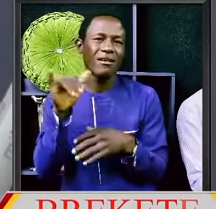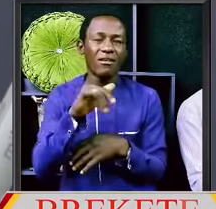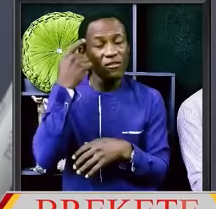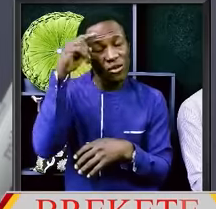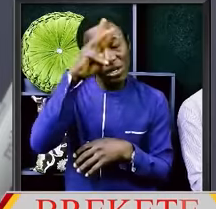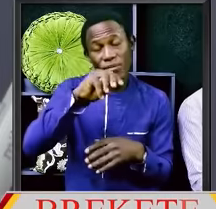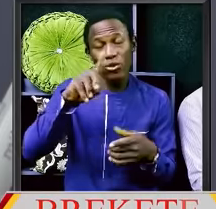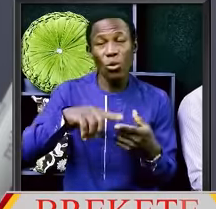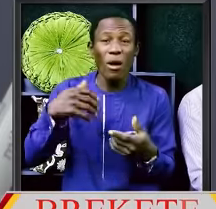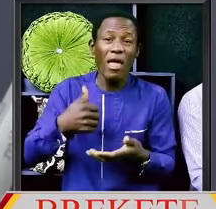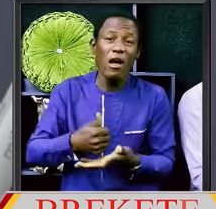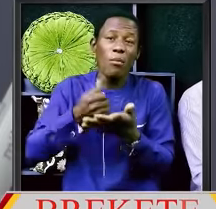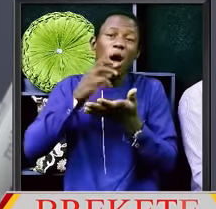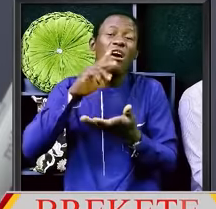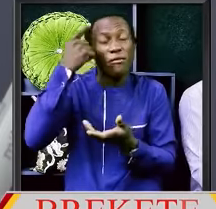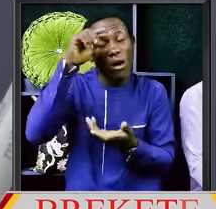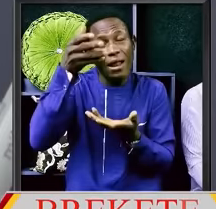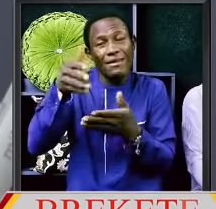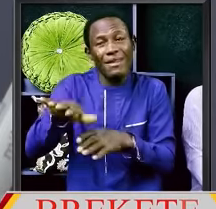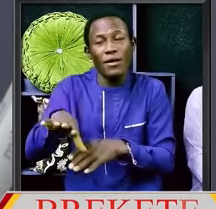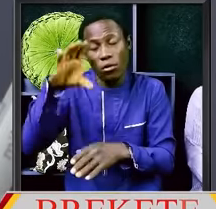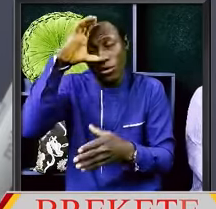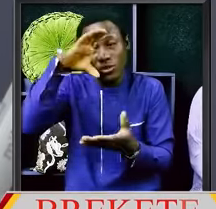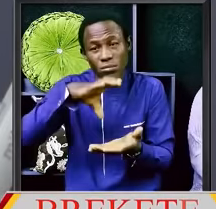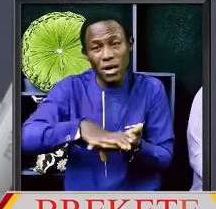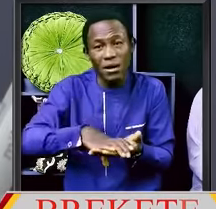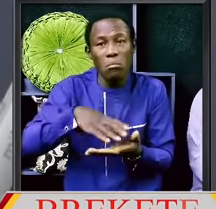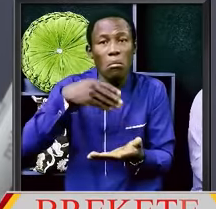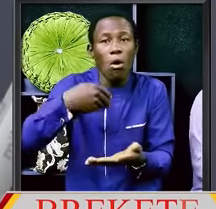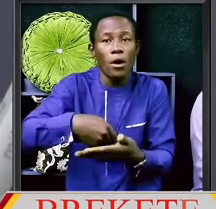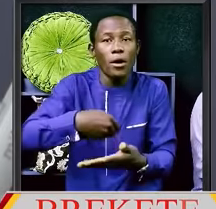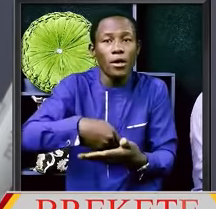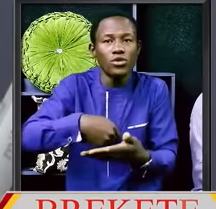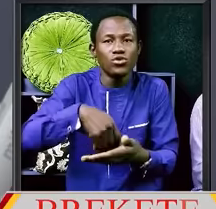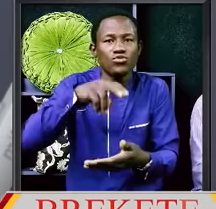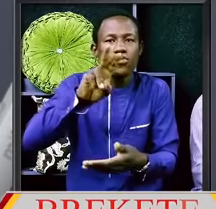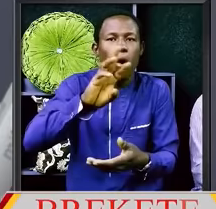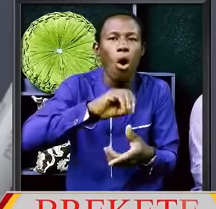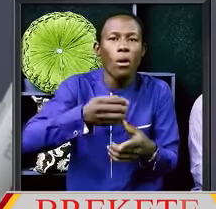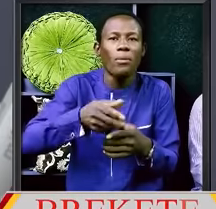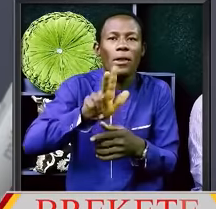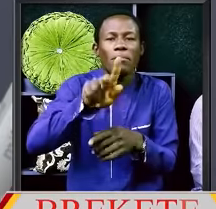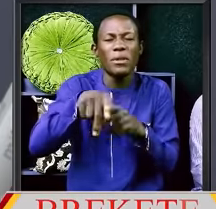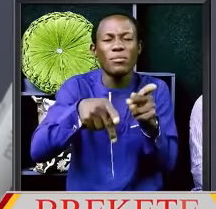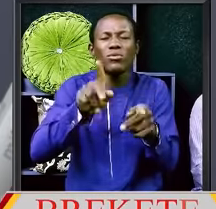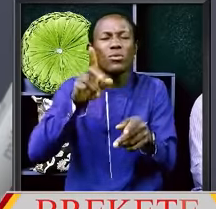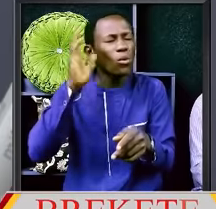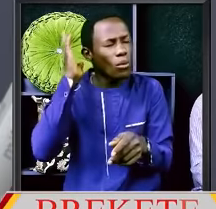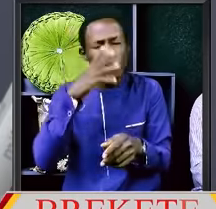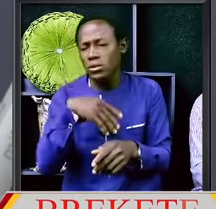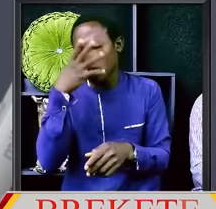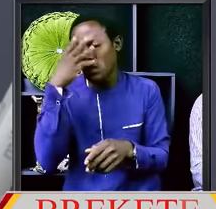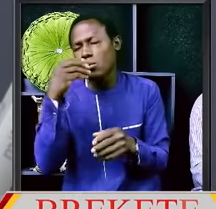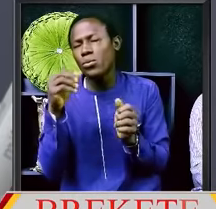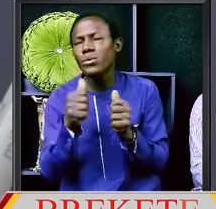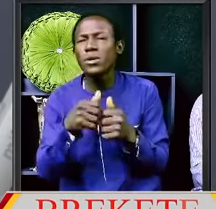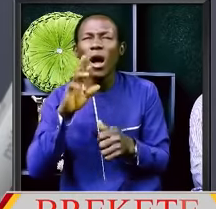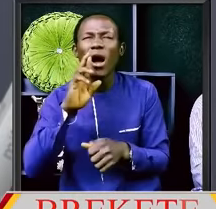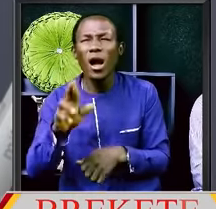her for her late husband pension. Say 2 or 3 people go don't sleep with her.